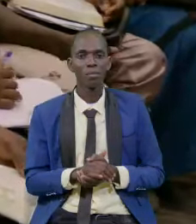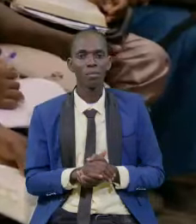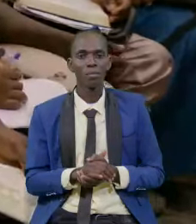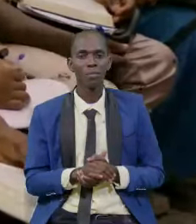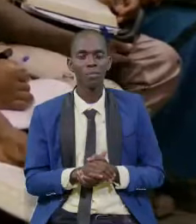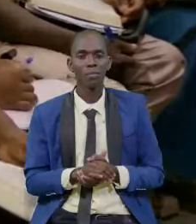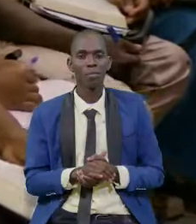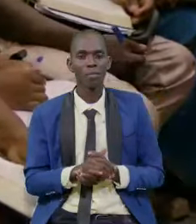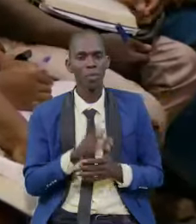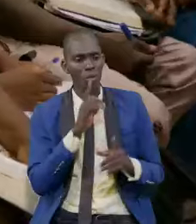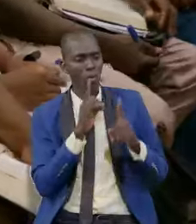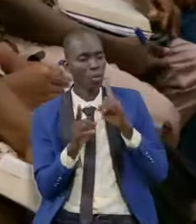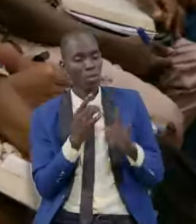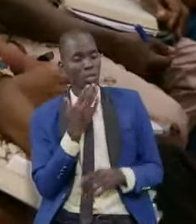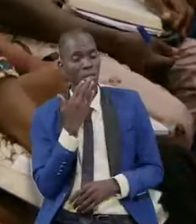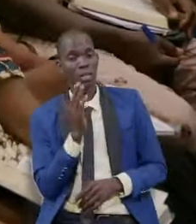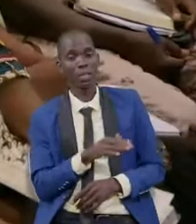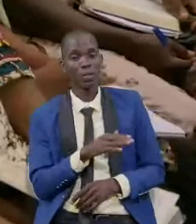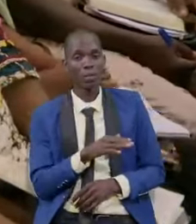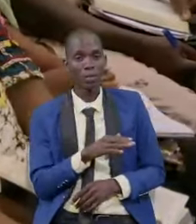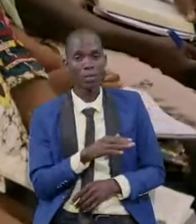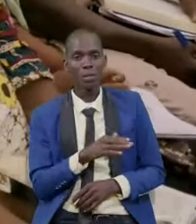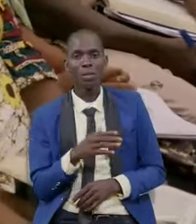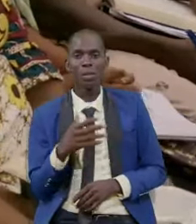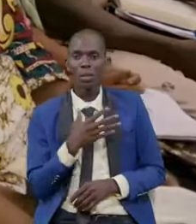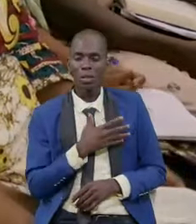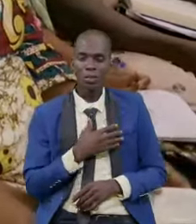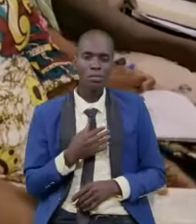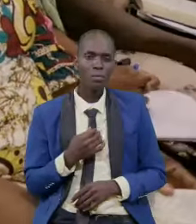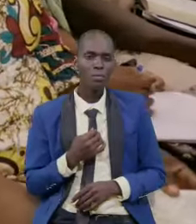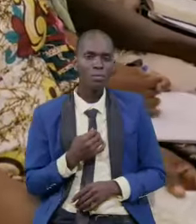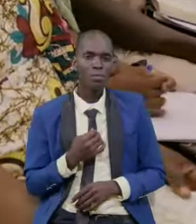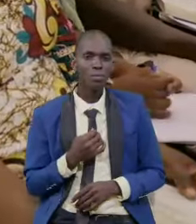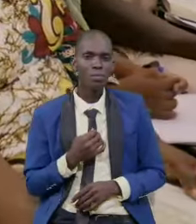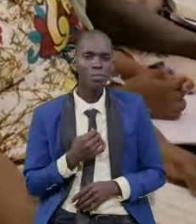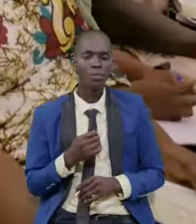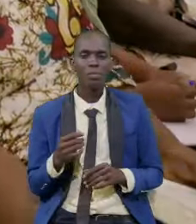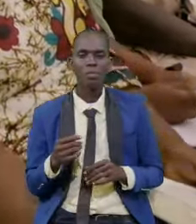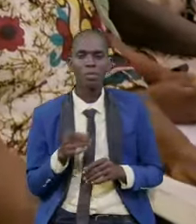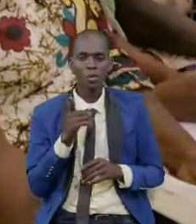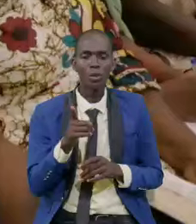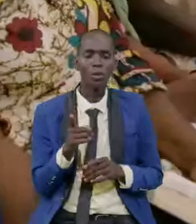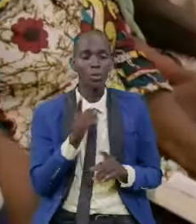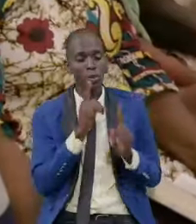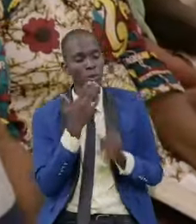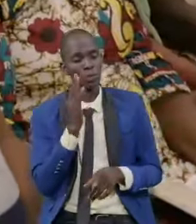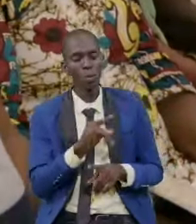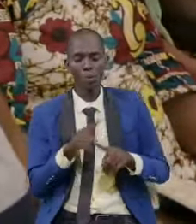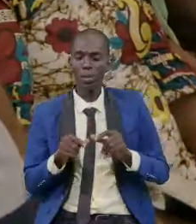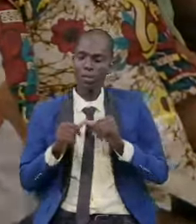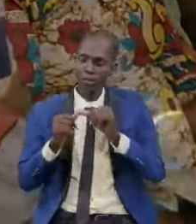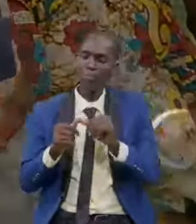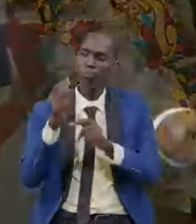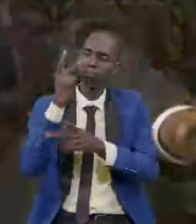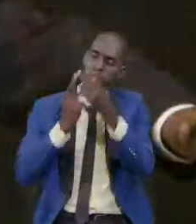Talking evil. Can we go ahead and say, keep on preaching, keep on prophesying, and keep